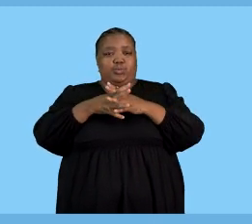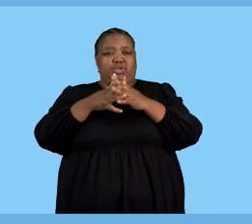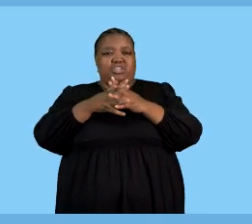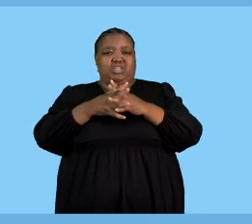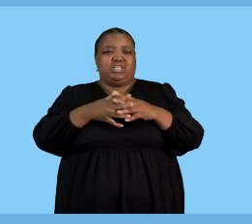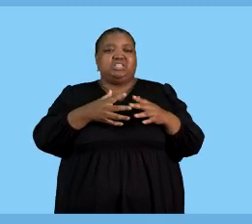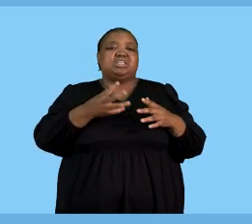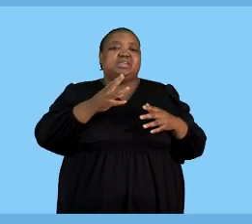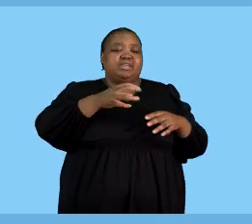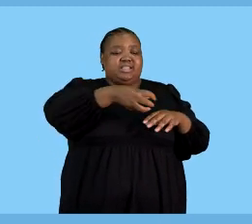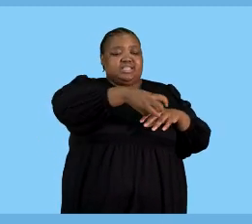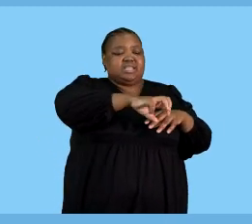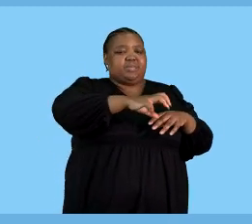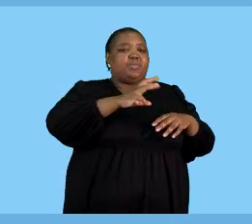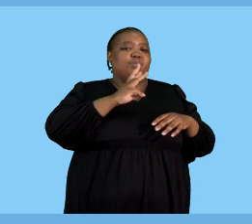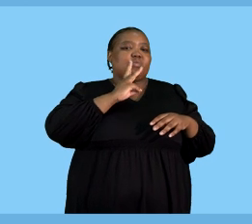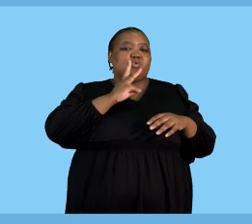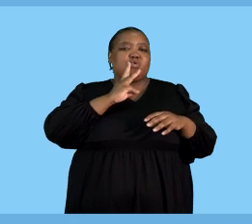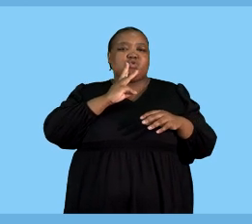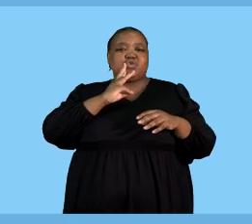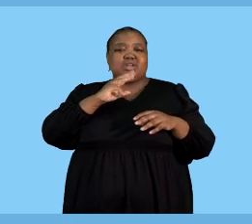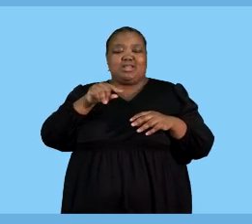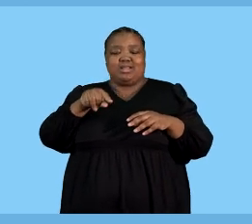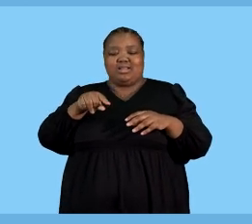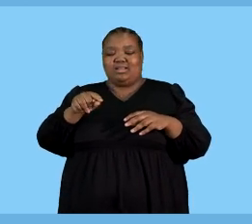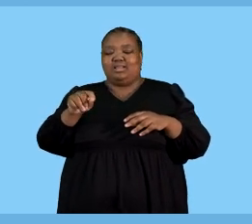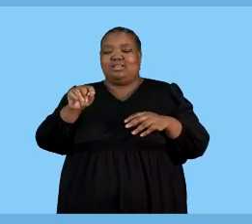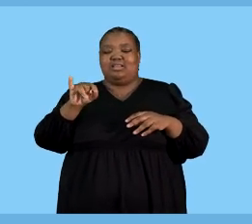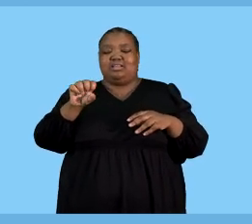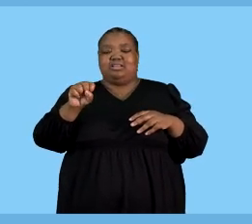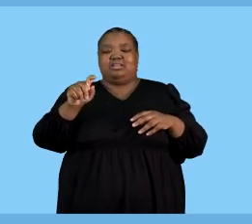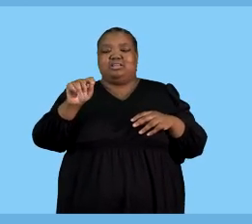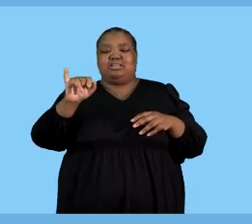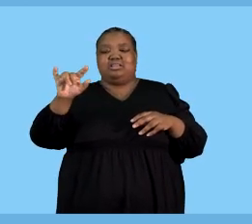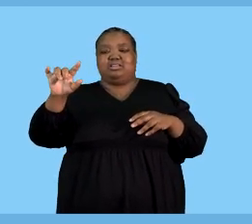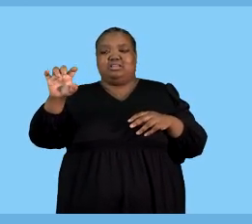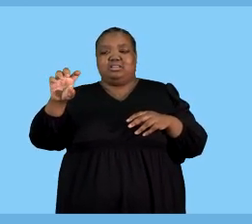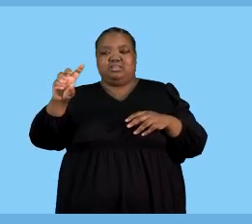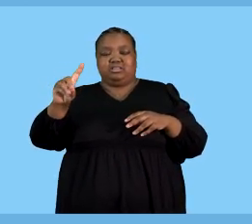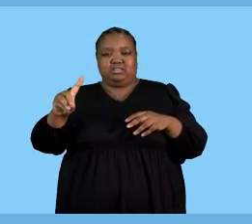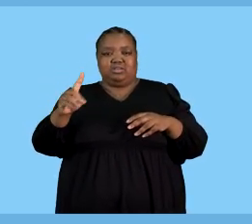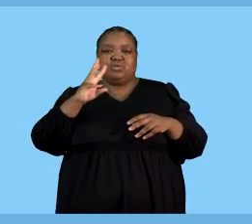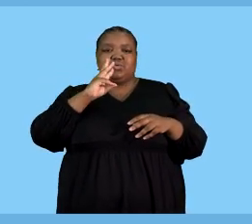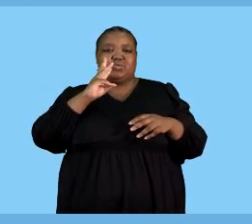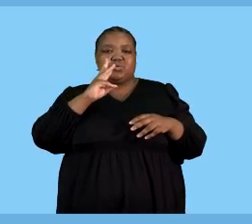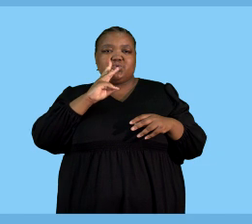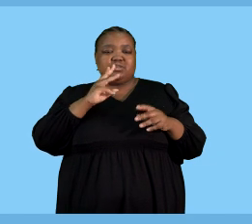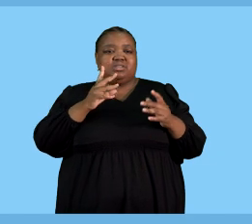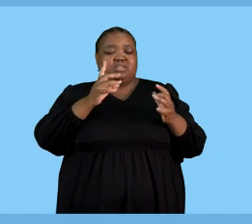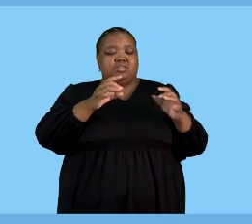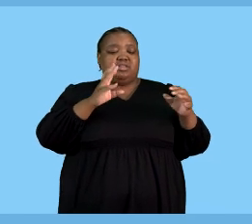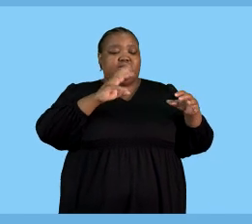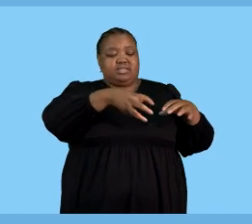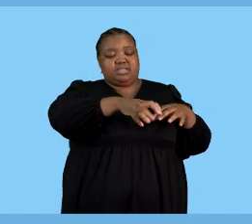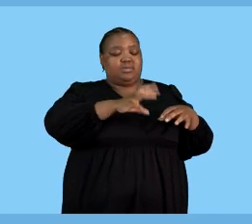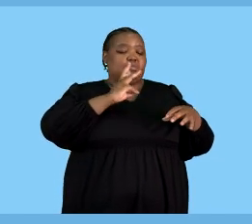water. Now we can see here that we have different things. We have the red, we have the blue, we have the green, and the blue,